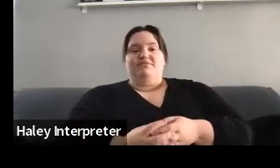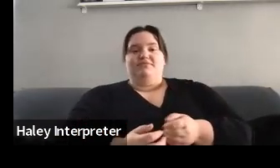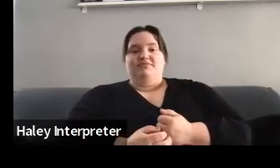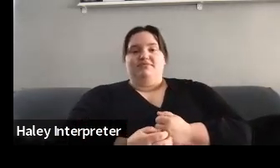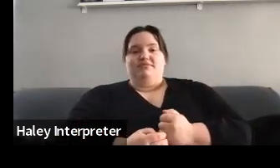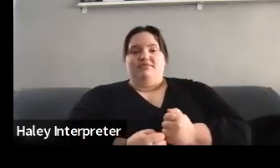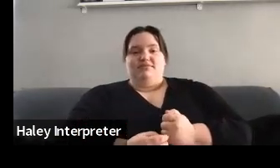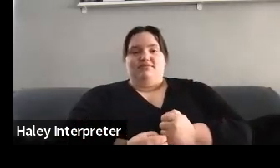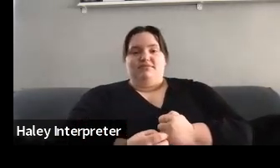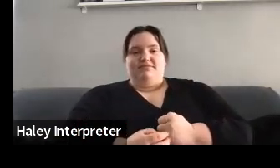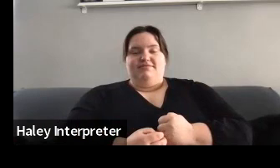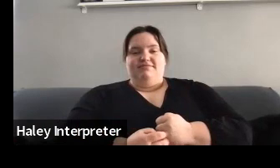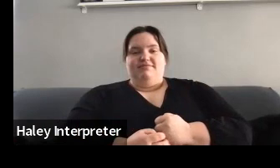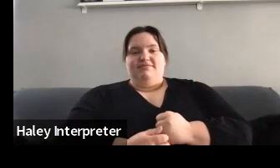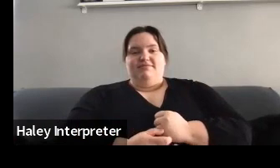Okay.